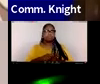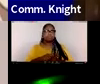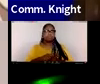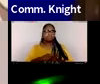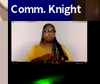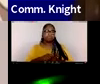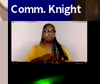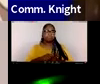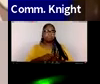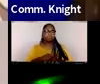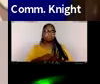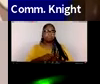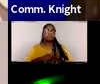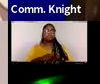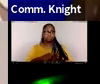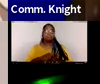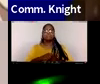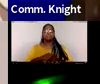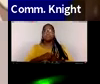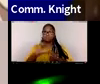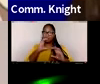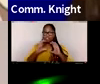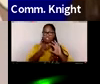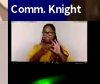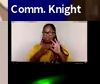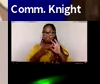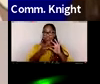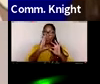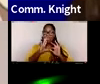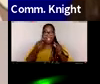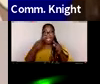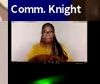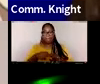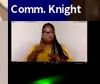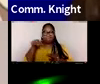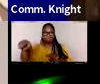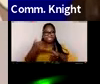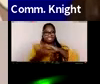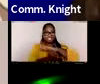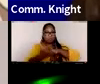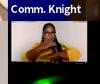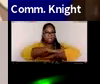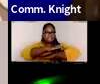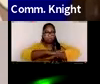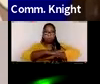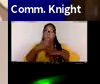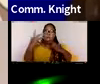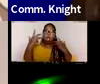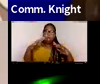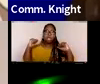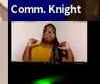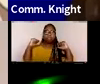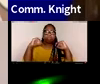be eventually happening on the subway platform, which is already tremendously overcrowded, and this project will